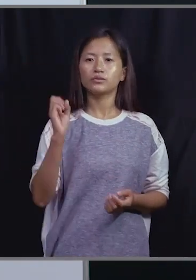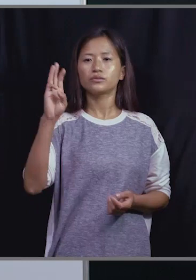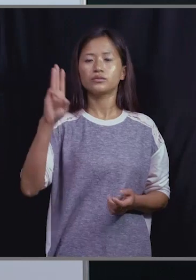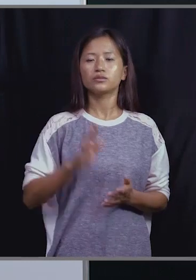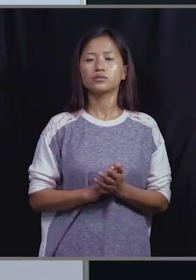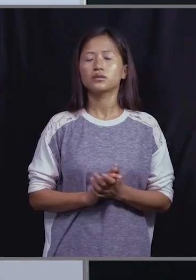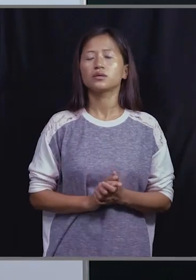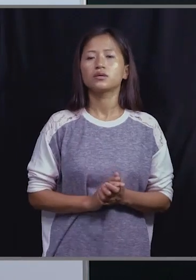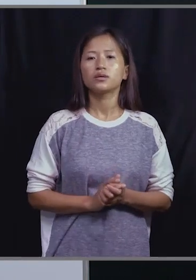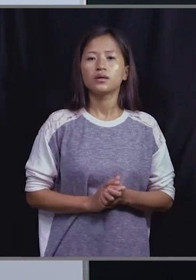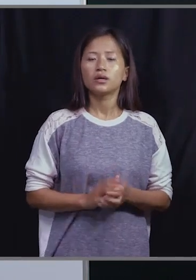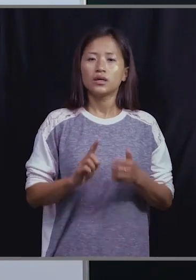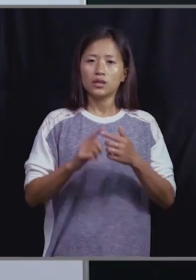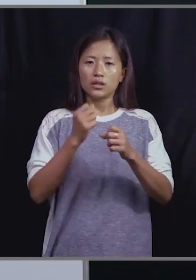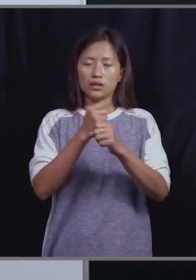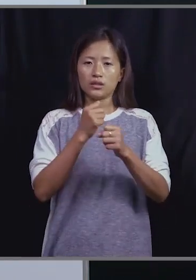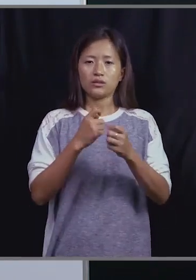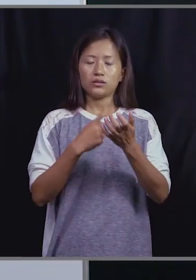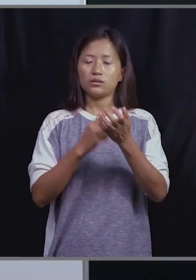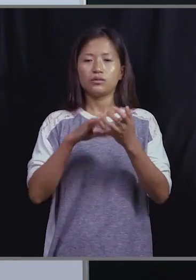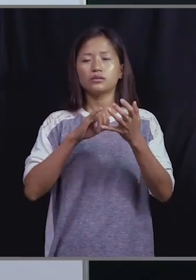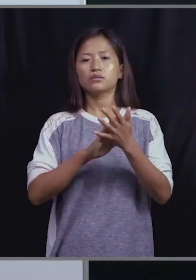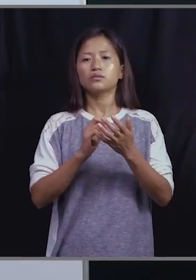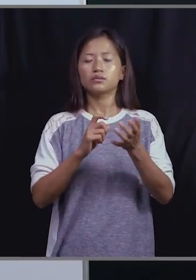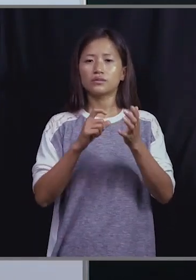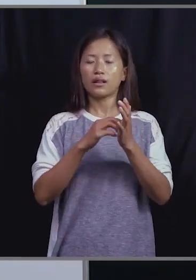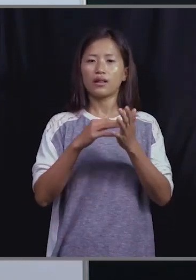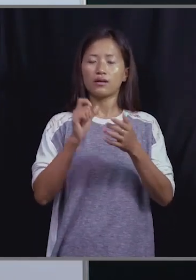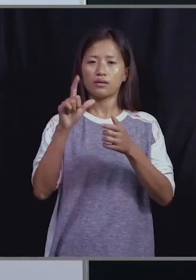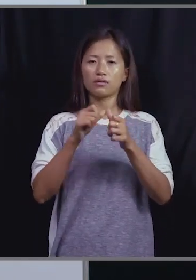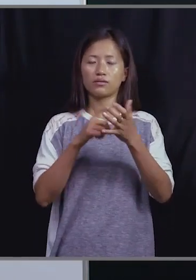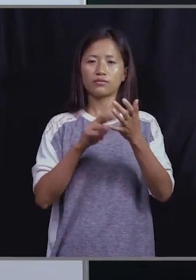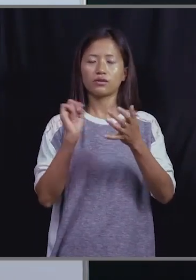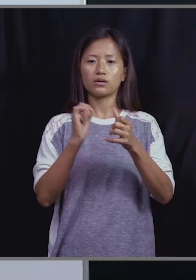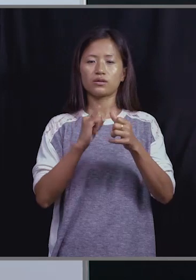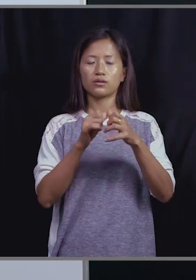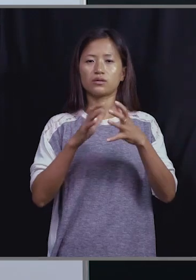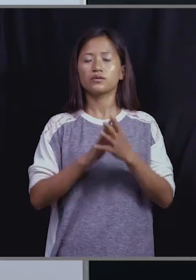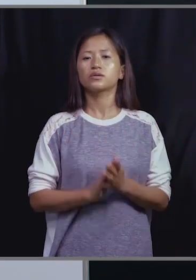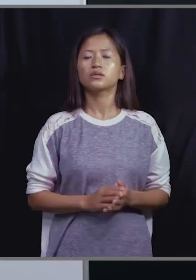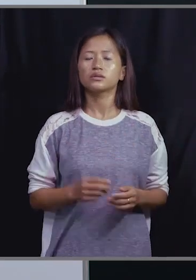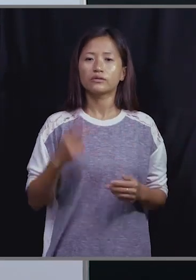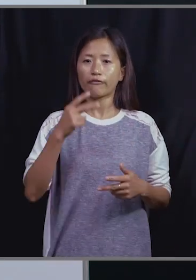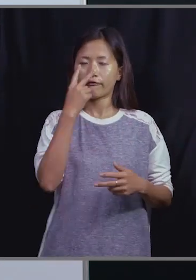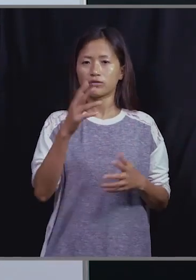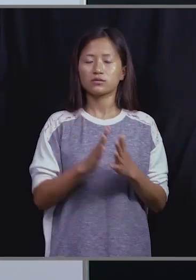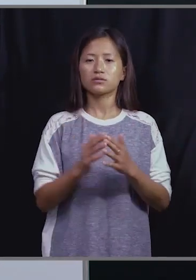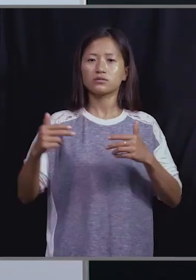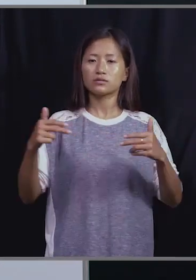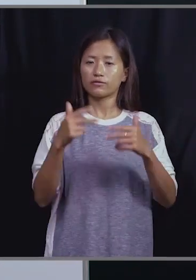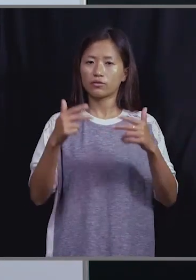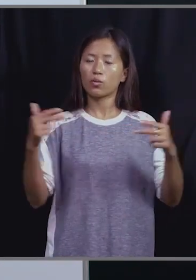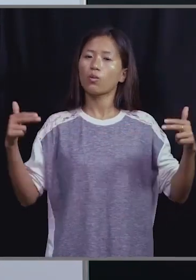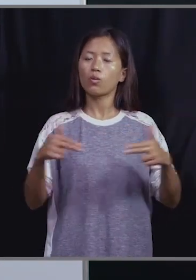have Yugoslavia. This country, in 1990, she faced a civil war. Okay, the civil war, it